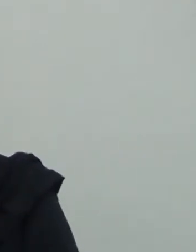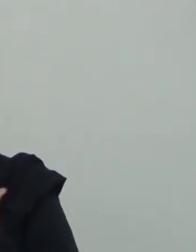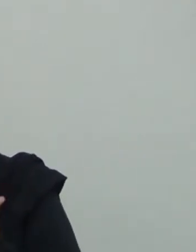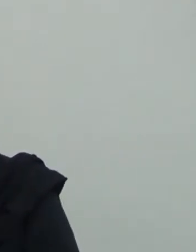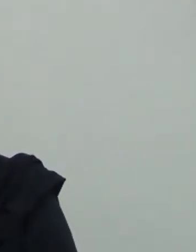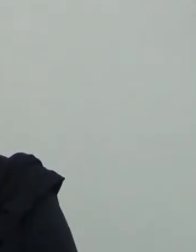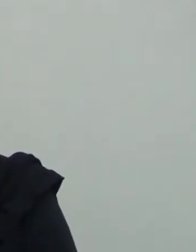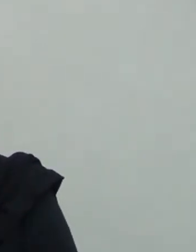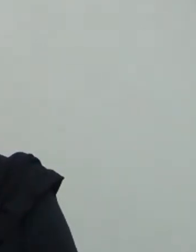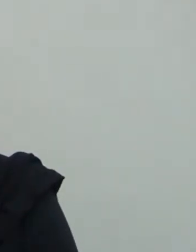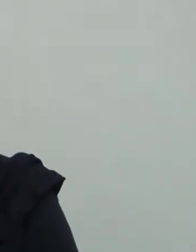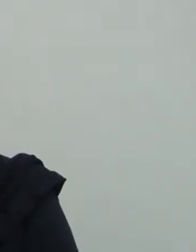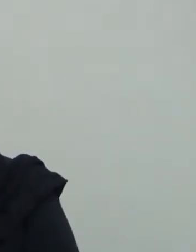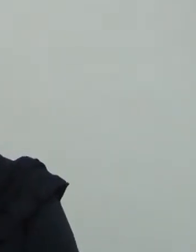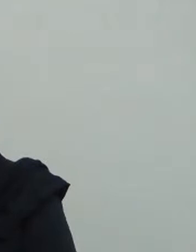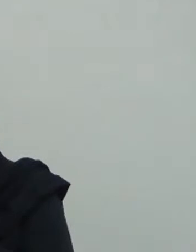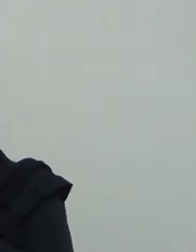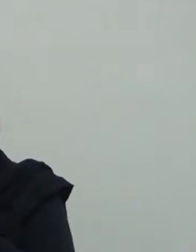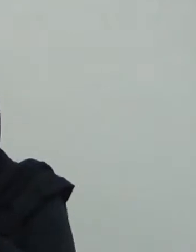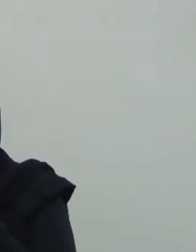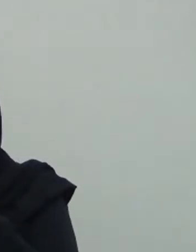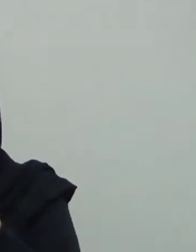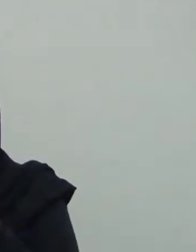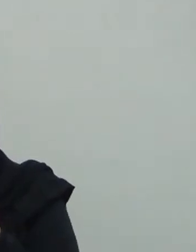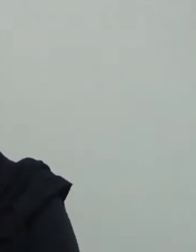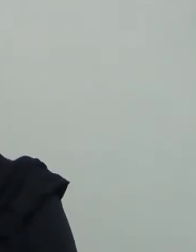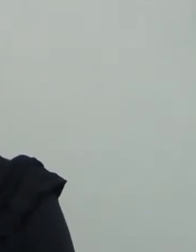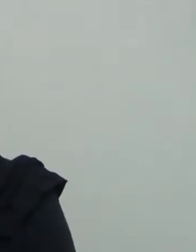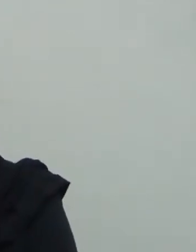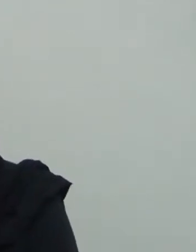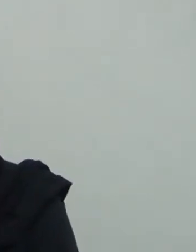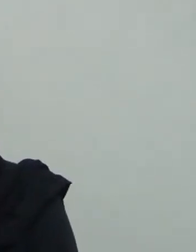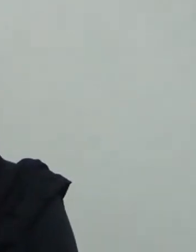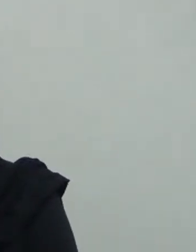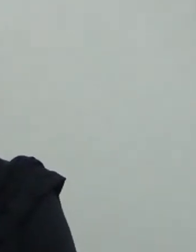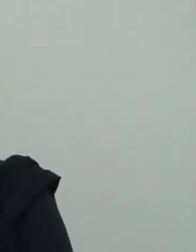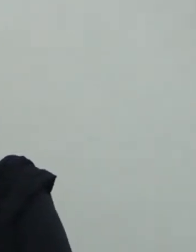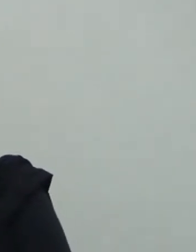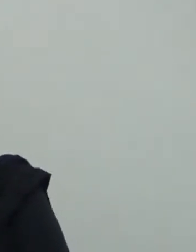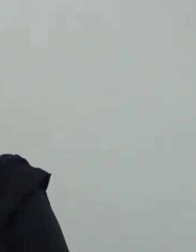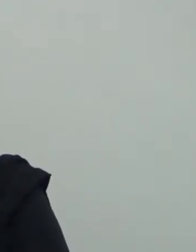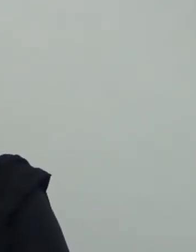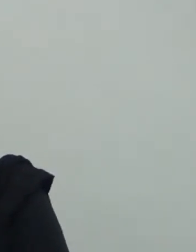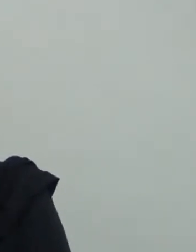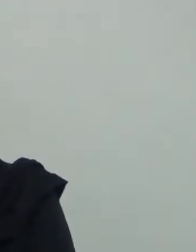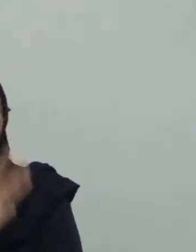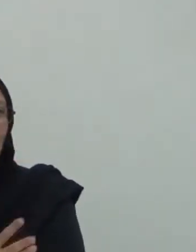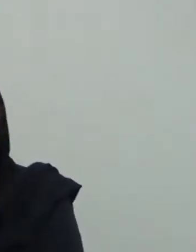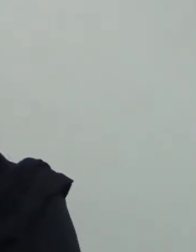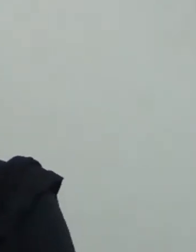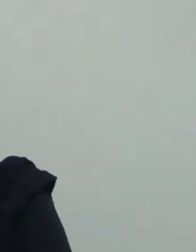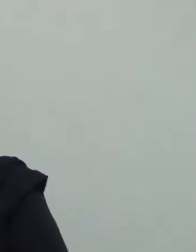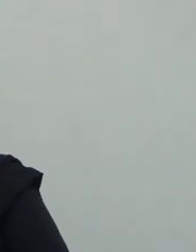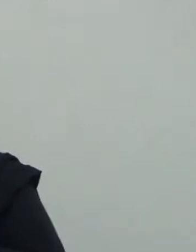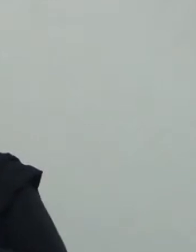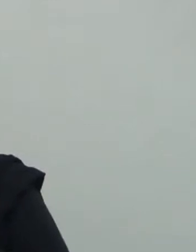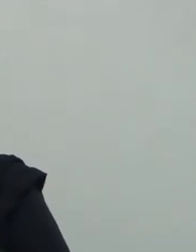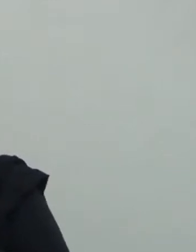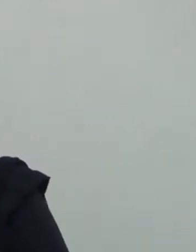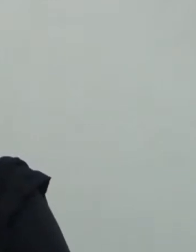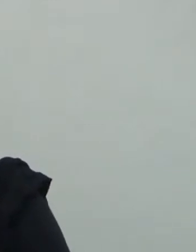of the rule of the 1/3, 2/3 issue, and